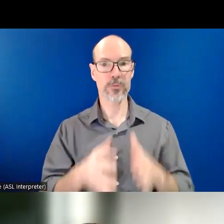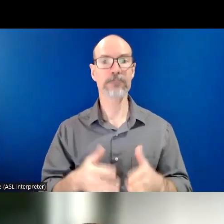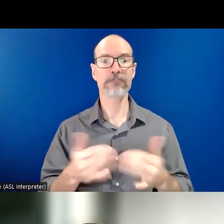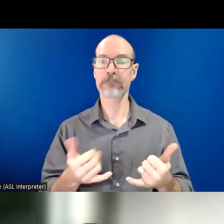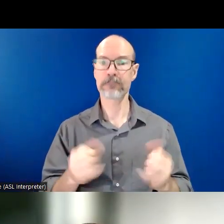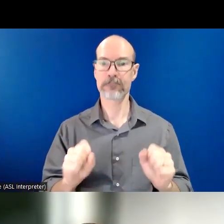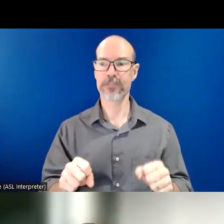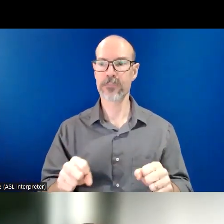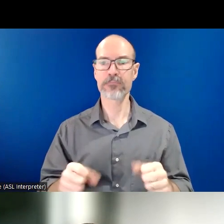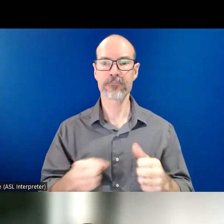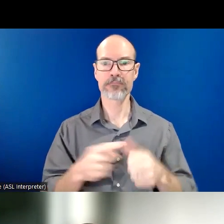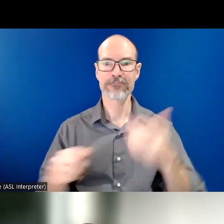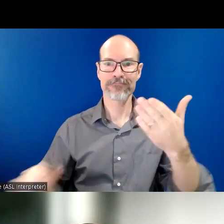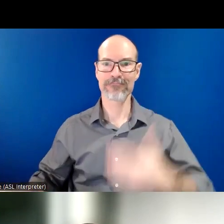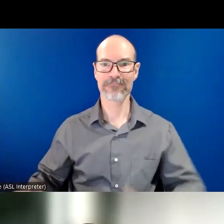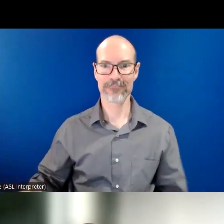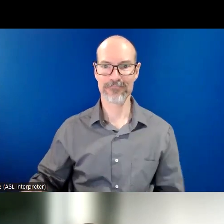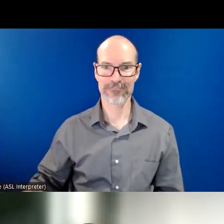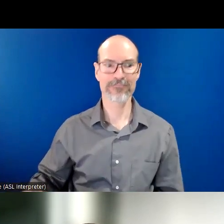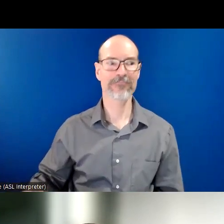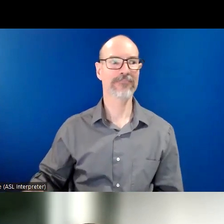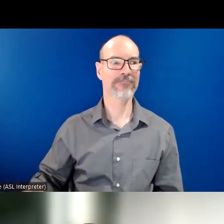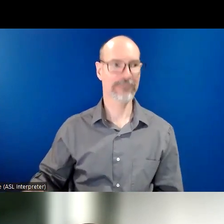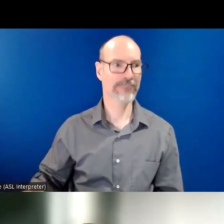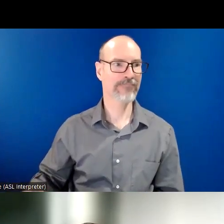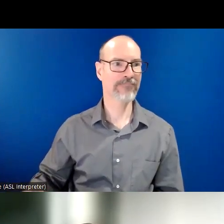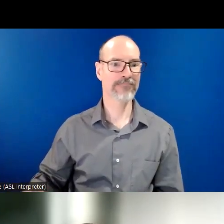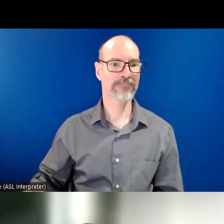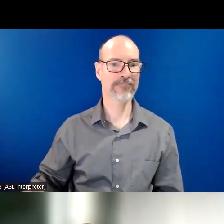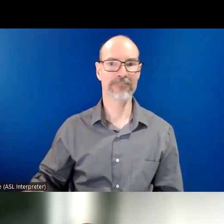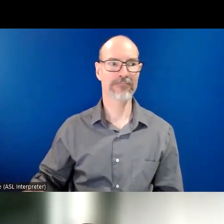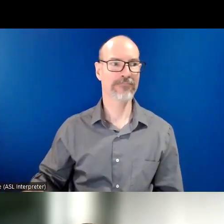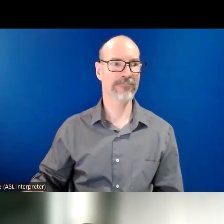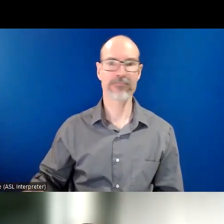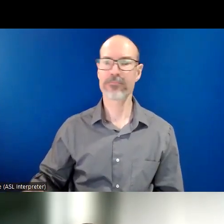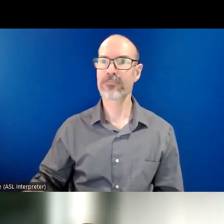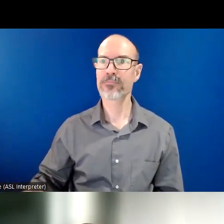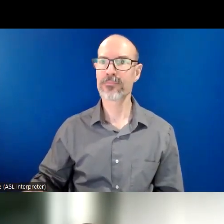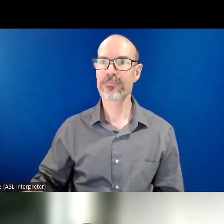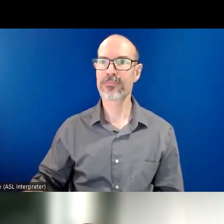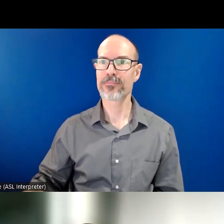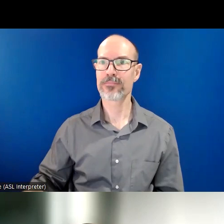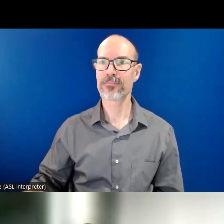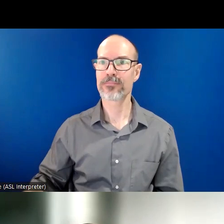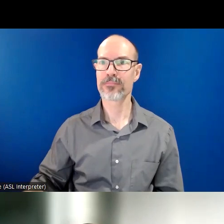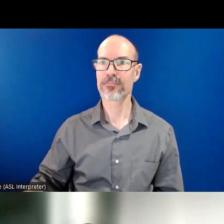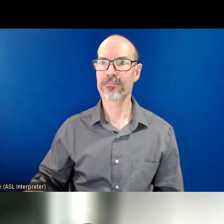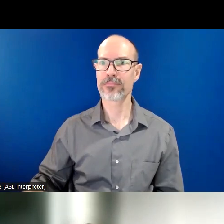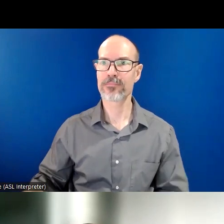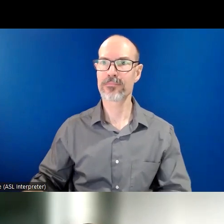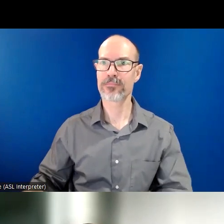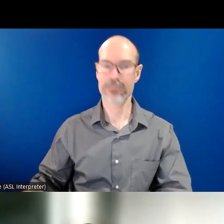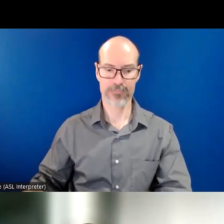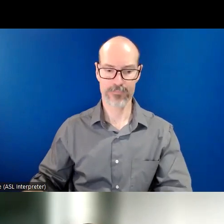and I'd like to apologize in advance if I mispronounce any words. I have concerns about the high cost of treating